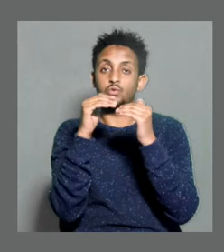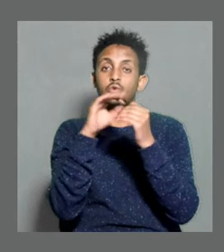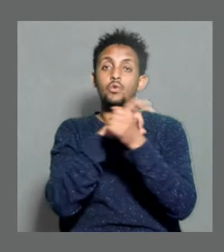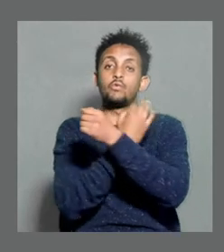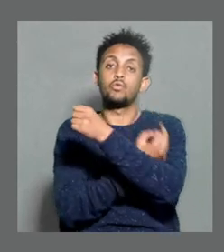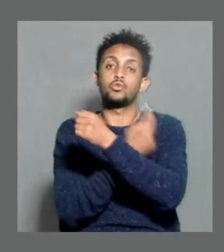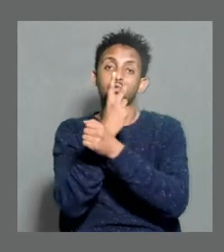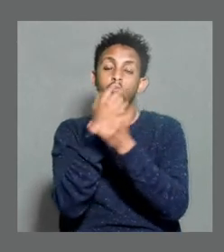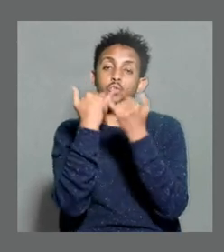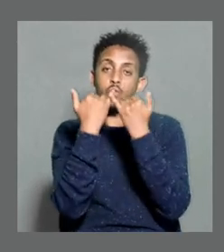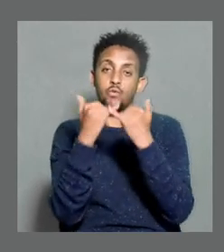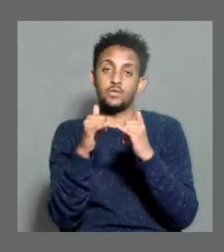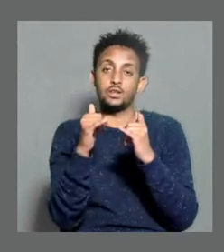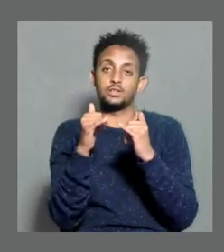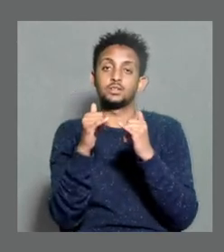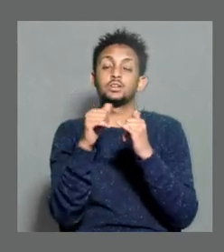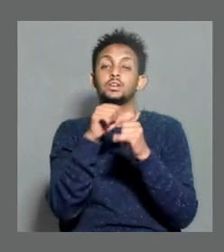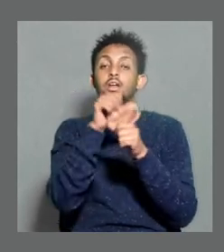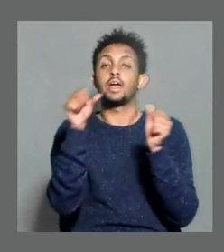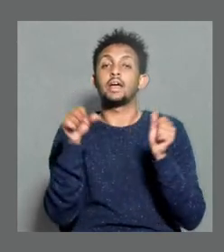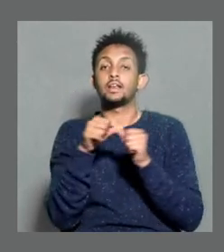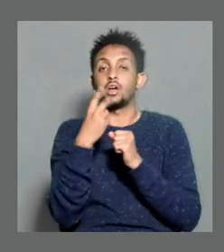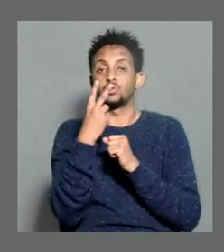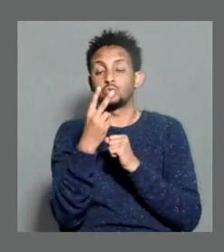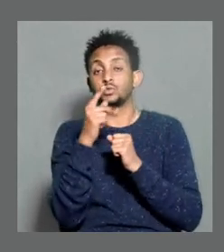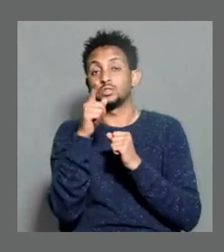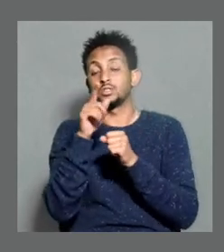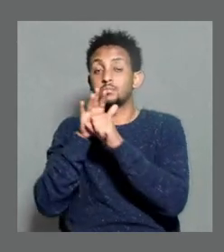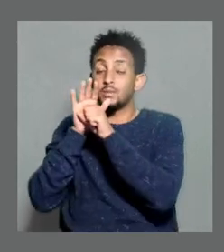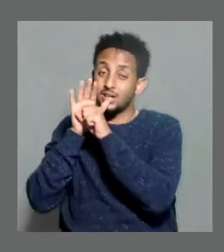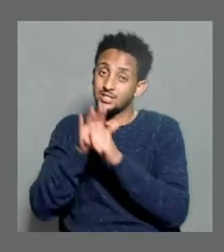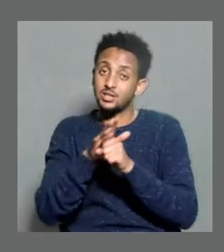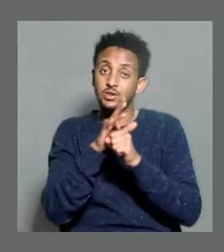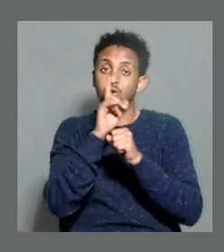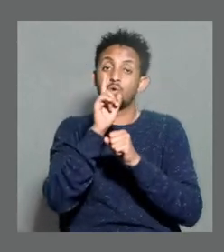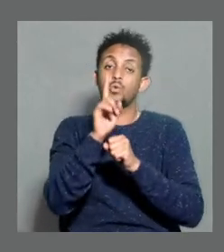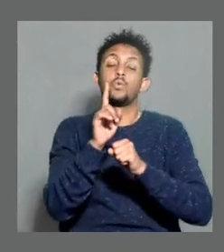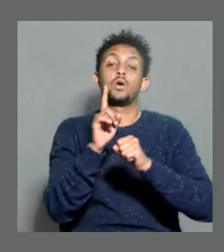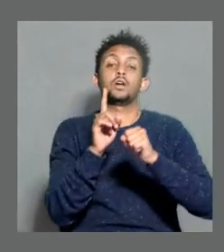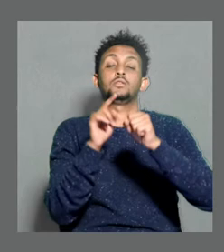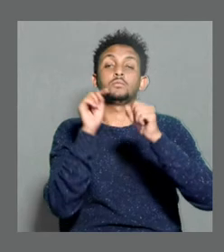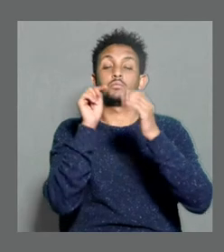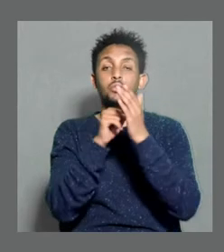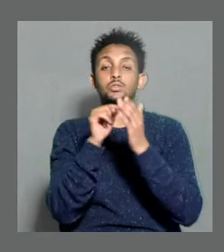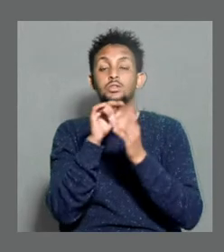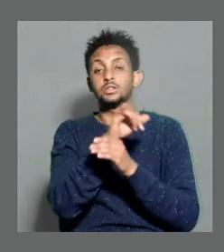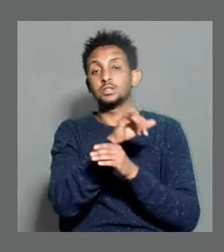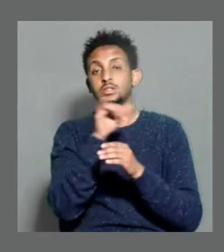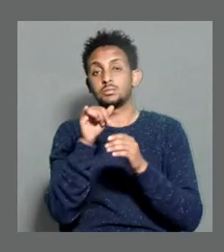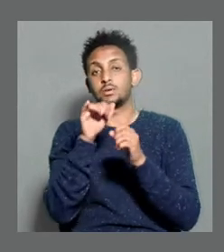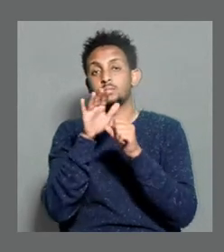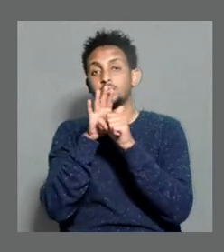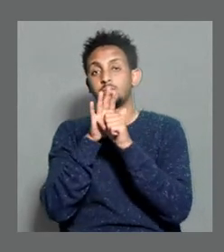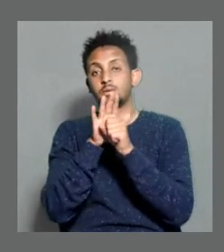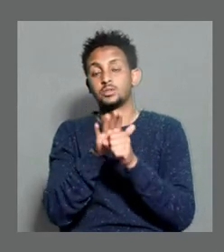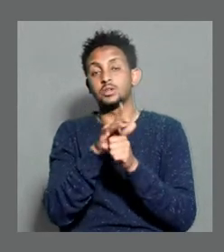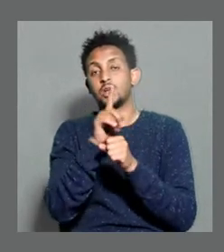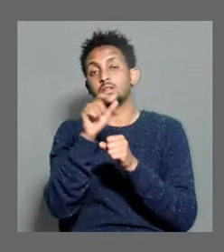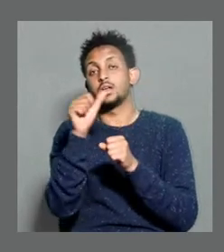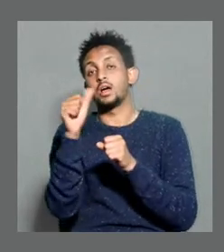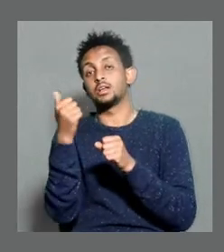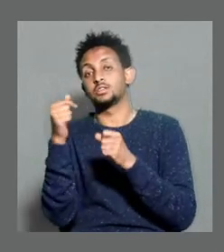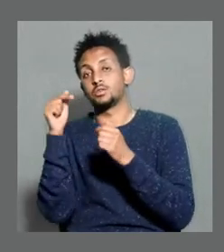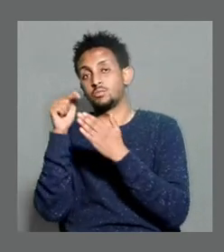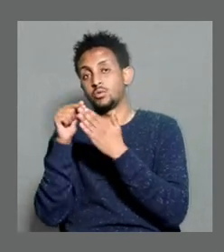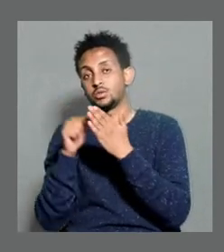force 2 over cross-sectional area 2. The pressure exerted at one point is the same as the pressure exerted at the other